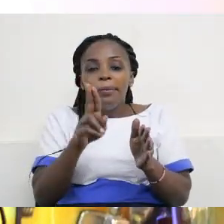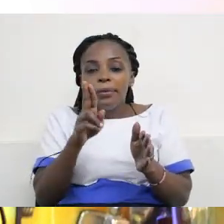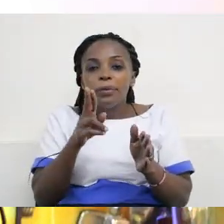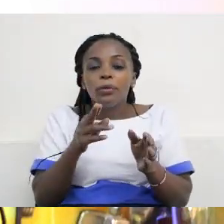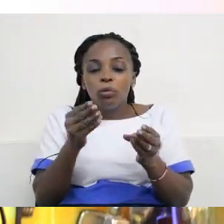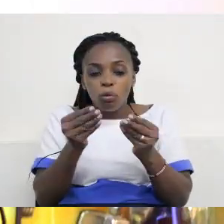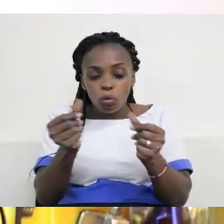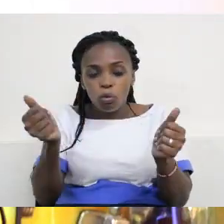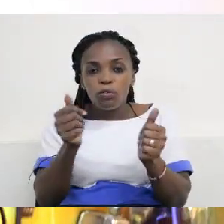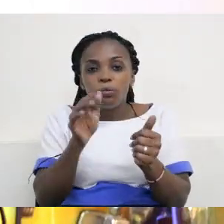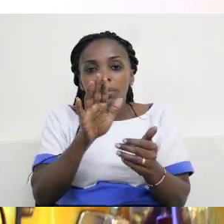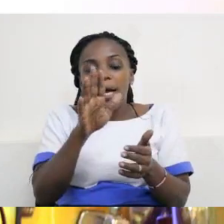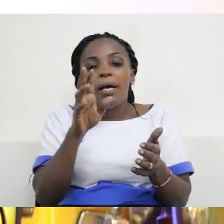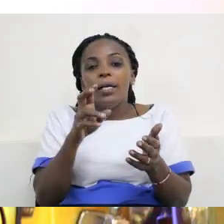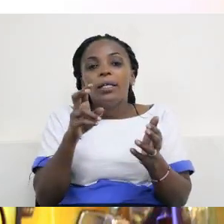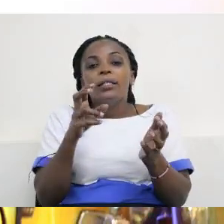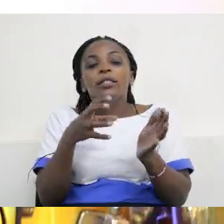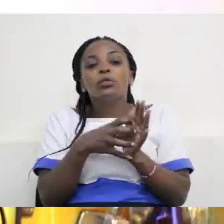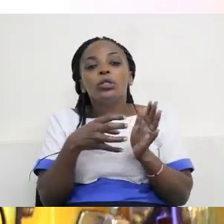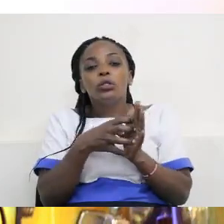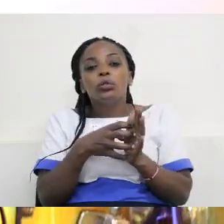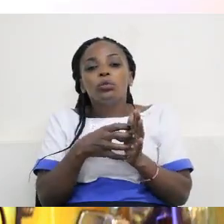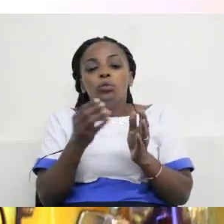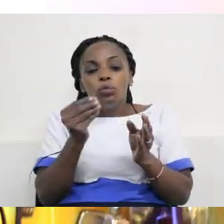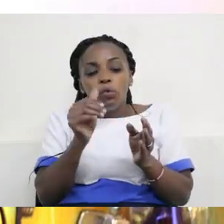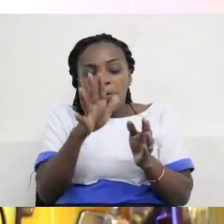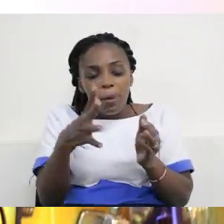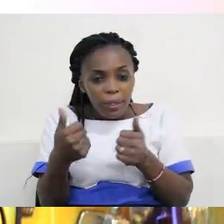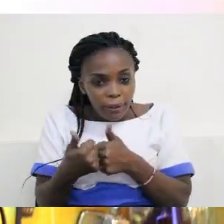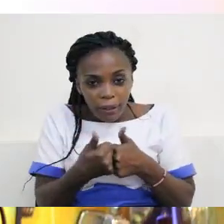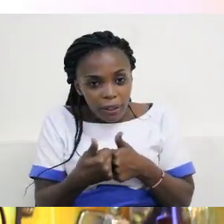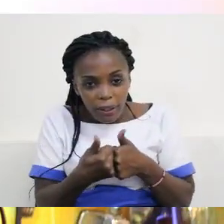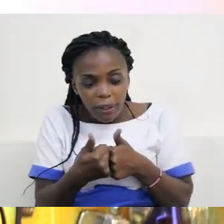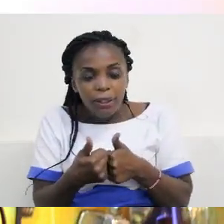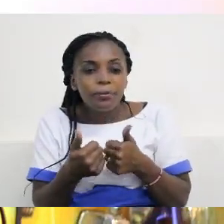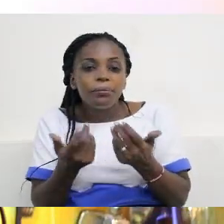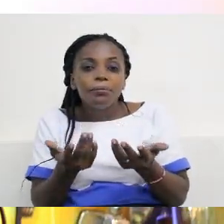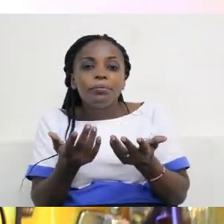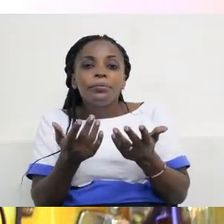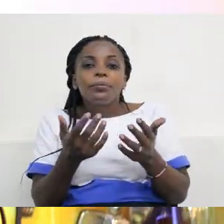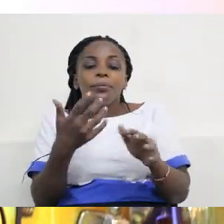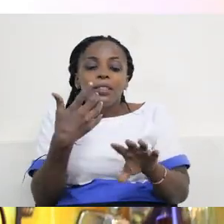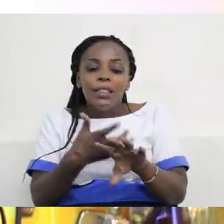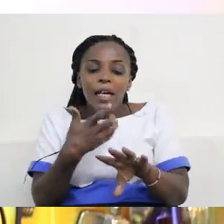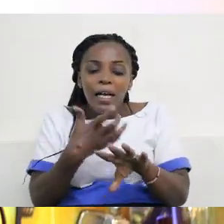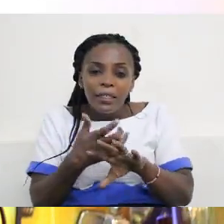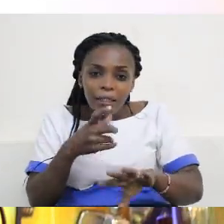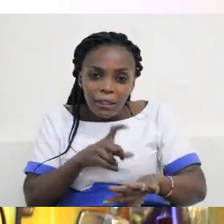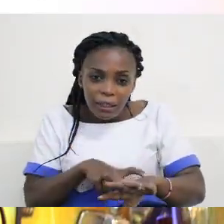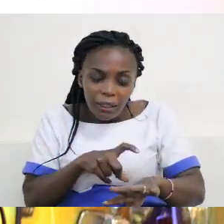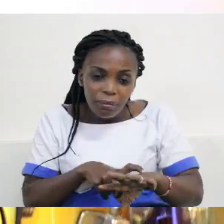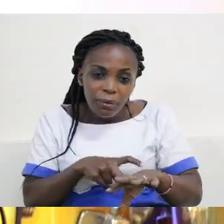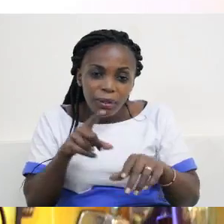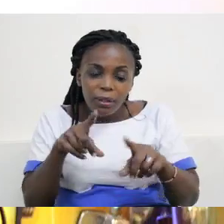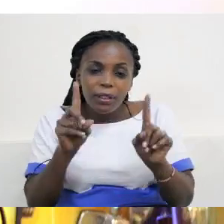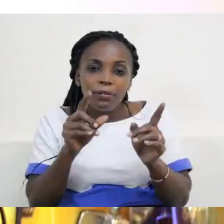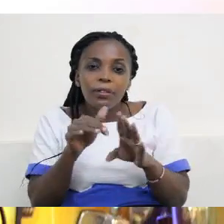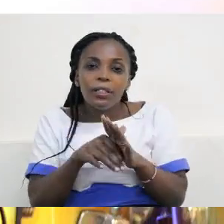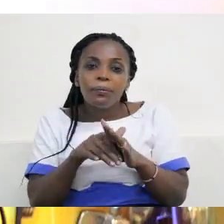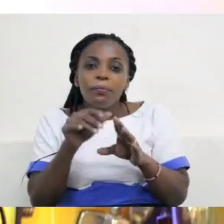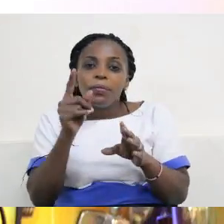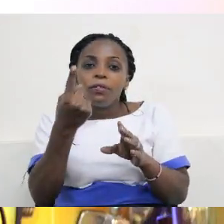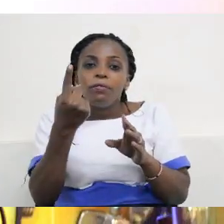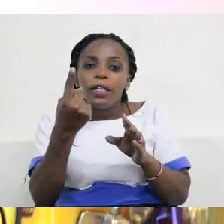to get out of the situations they were in, to get out of the challenges, the difficulties, and the hard seasons that they found themselves in. And